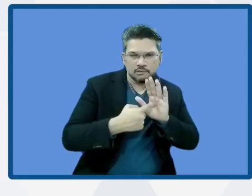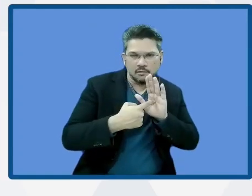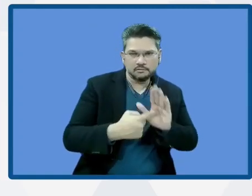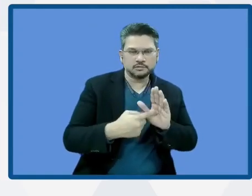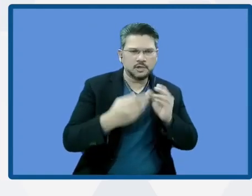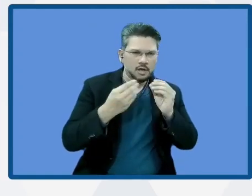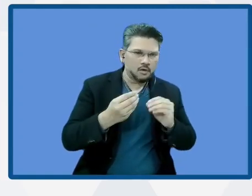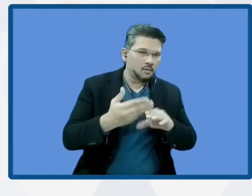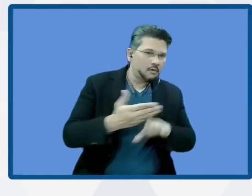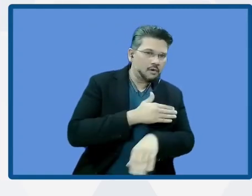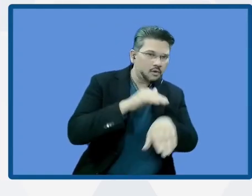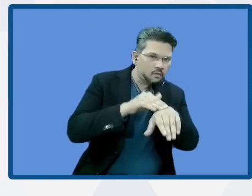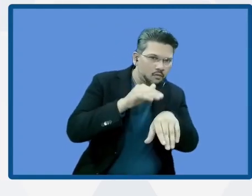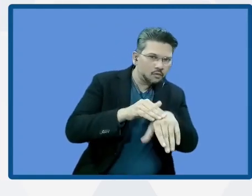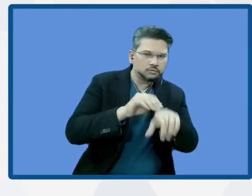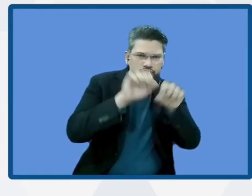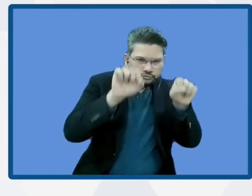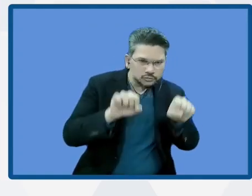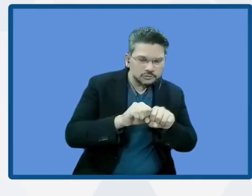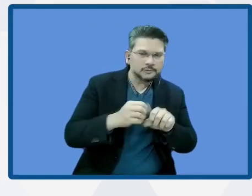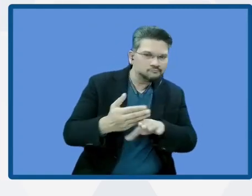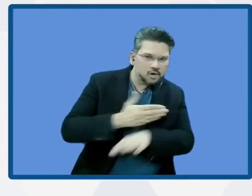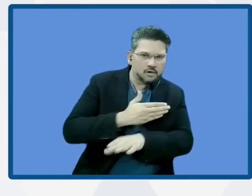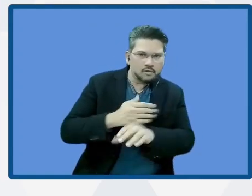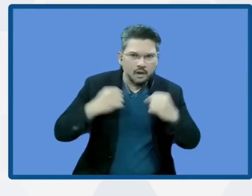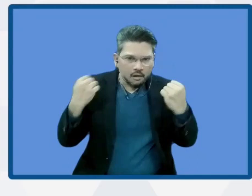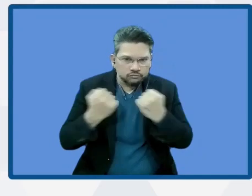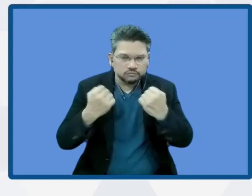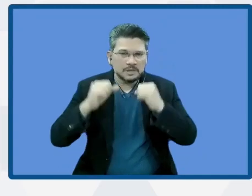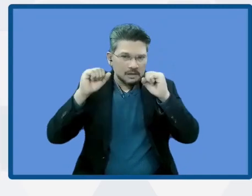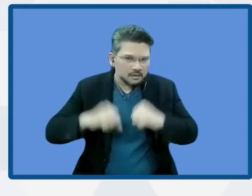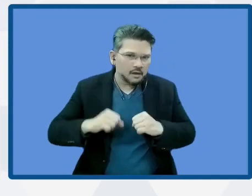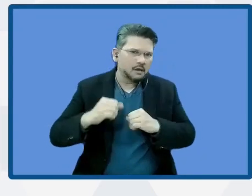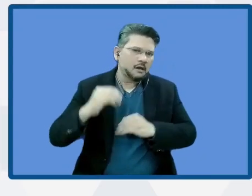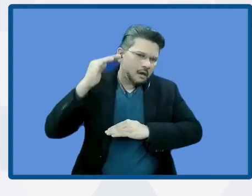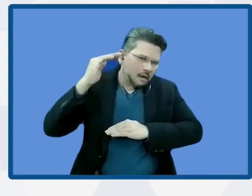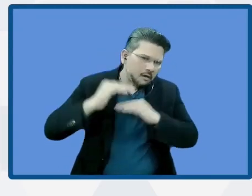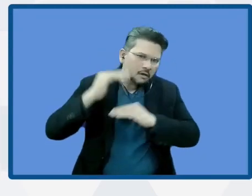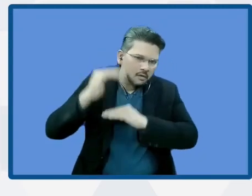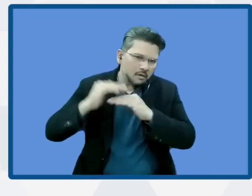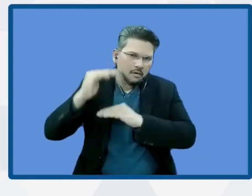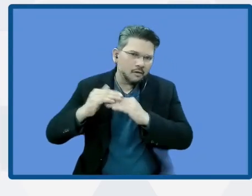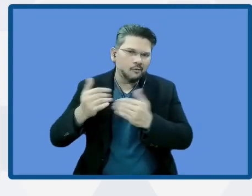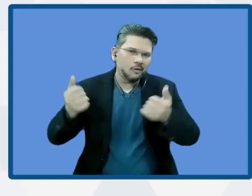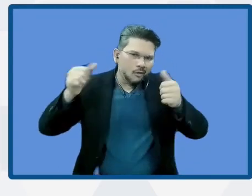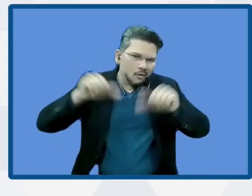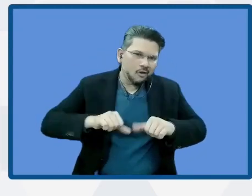can help reduce loss and damage caused